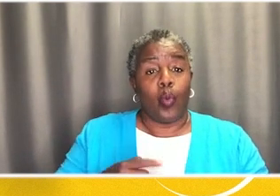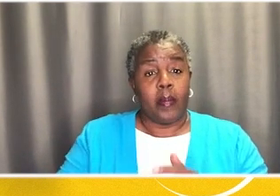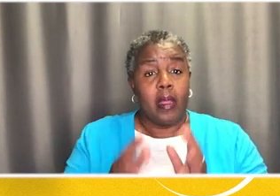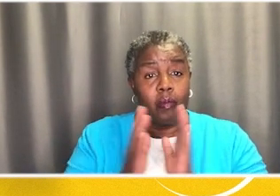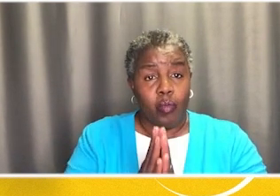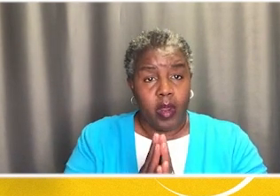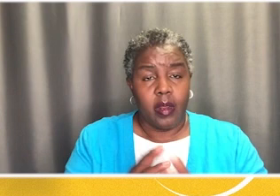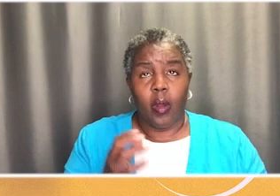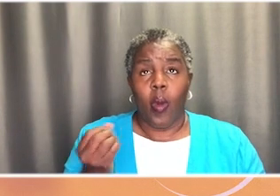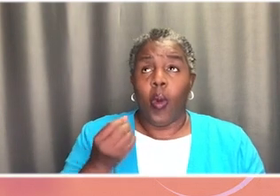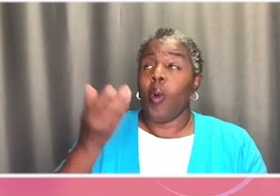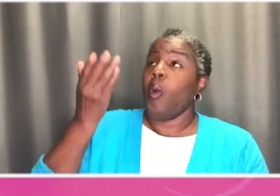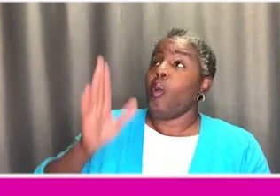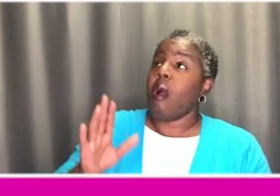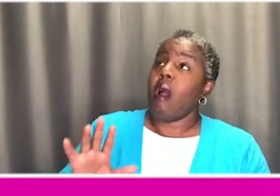Oh God,